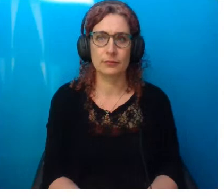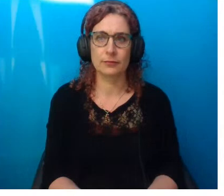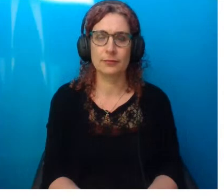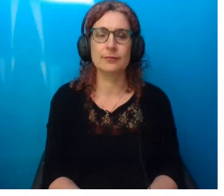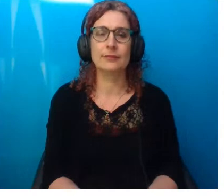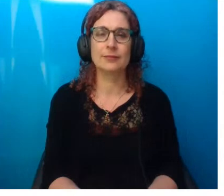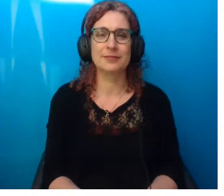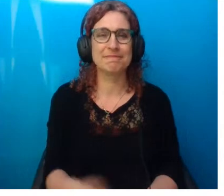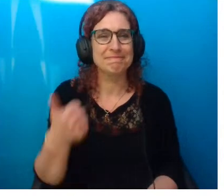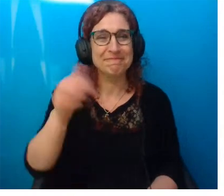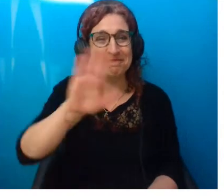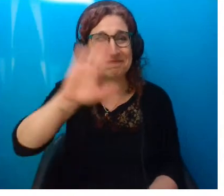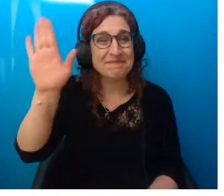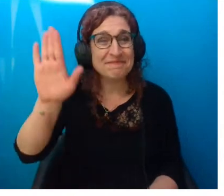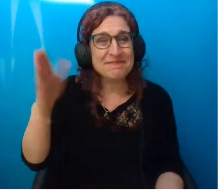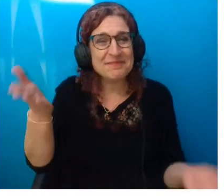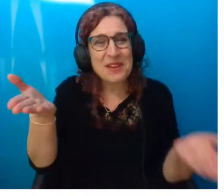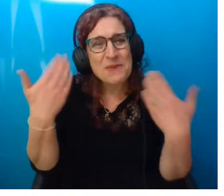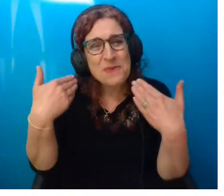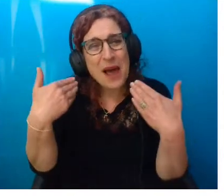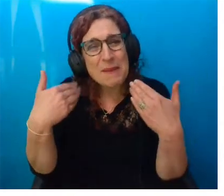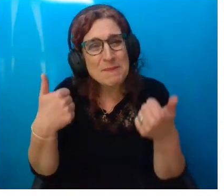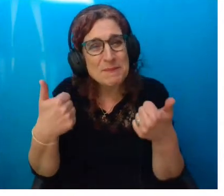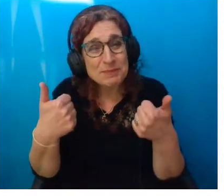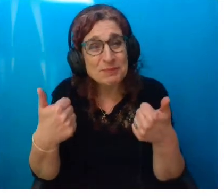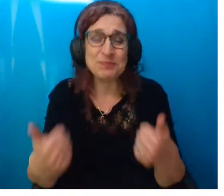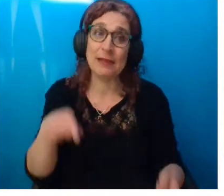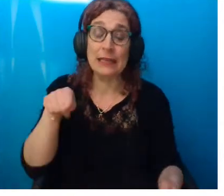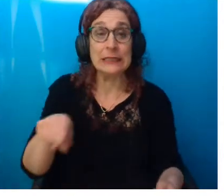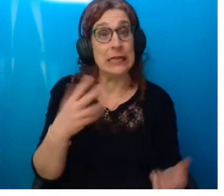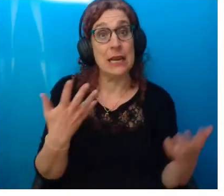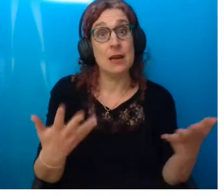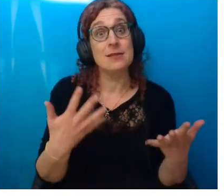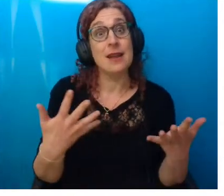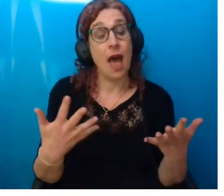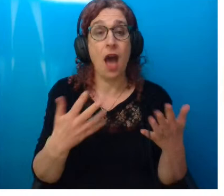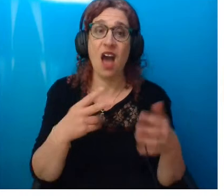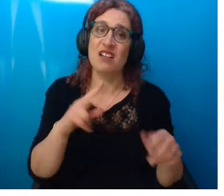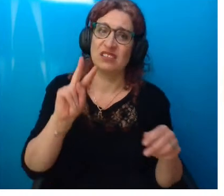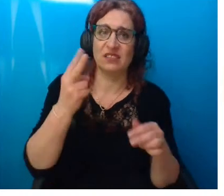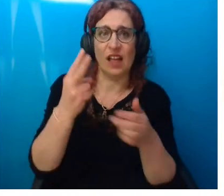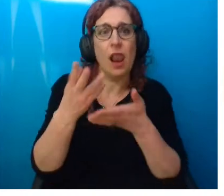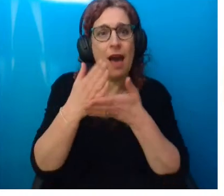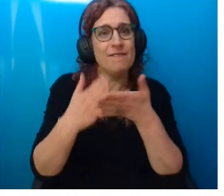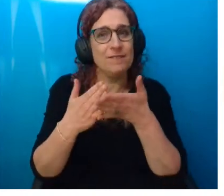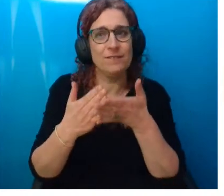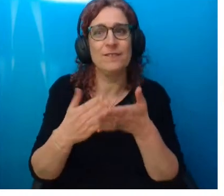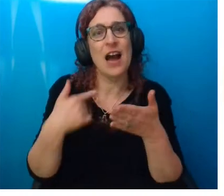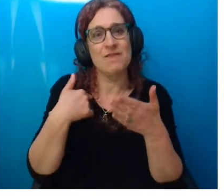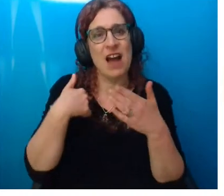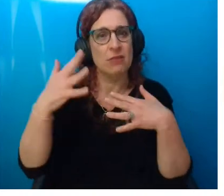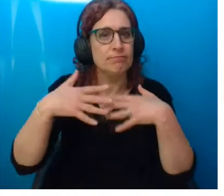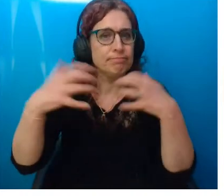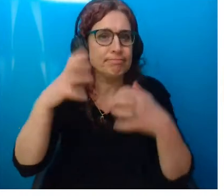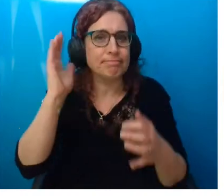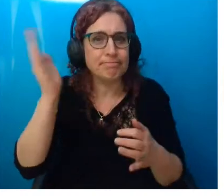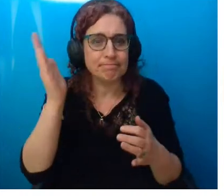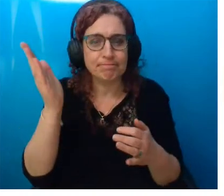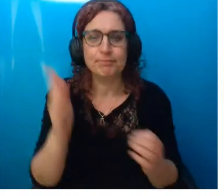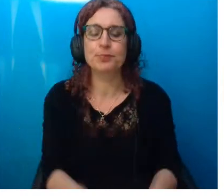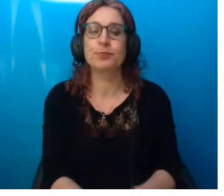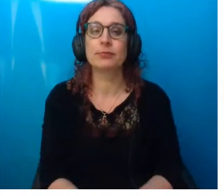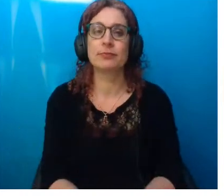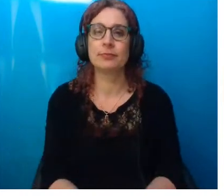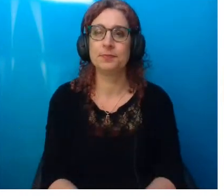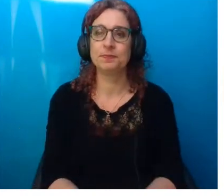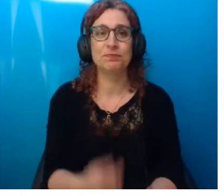Hello and welcome back to part 2 of our masterclass webinar, Stepping into Allergies. I hope